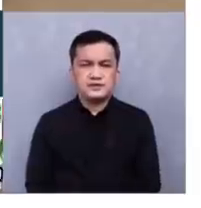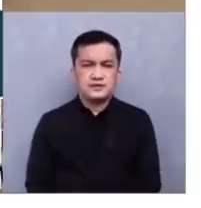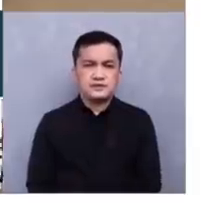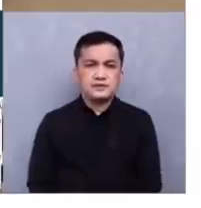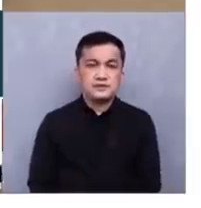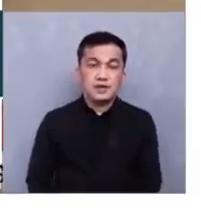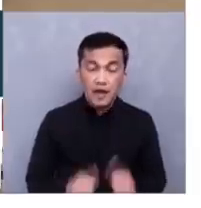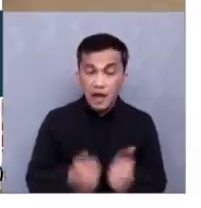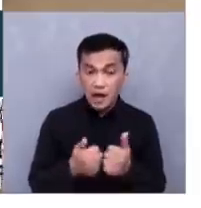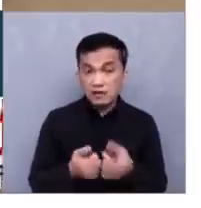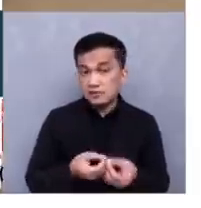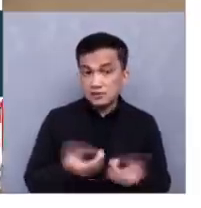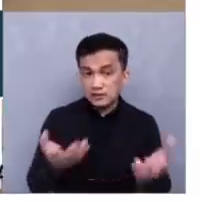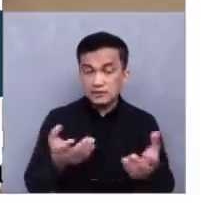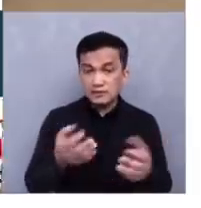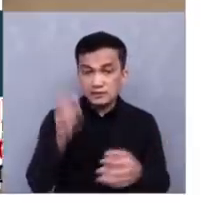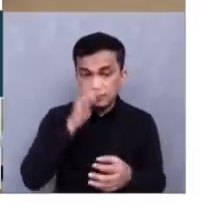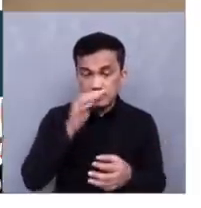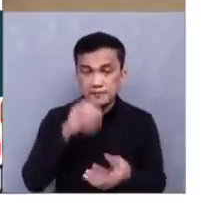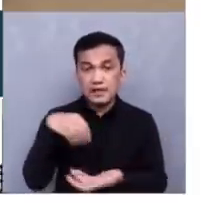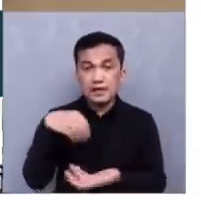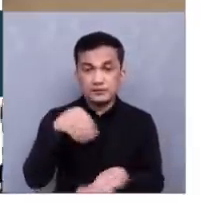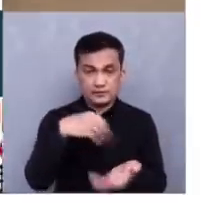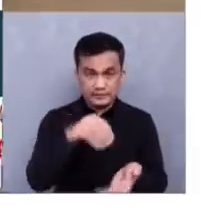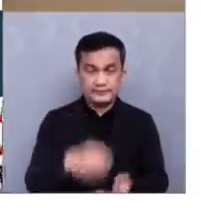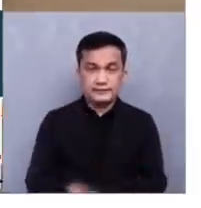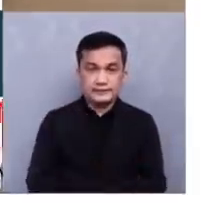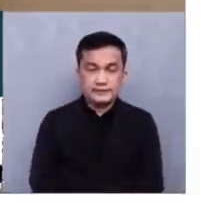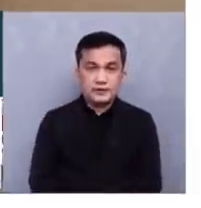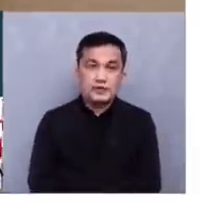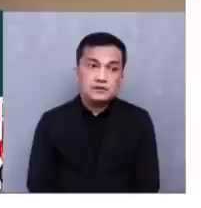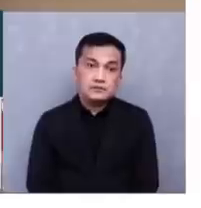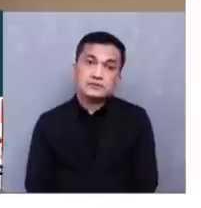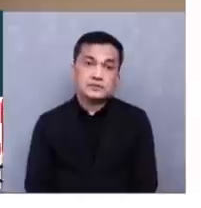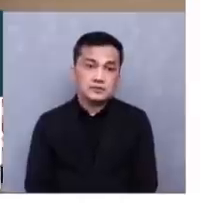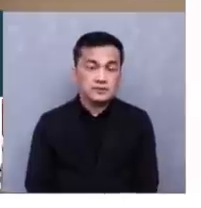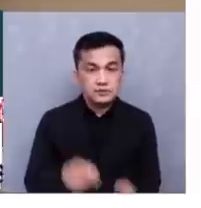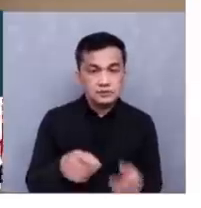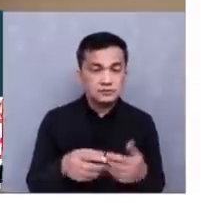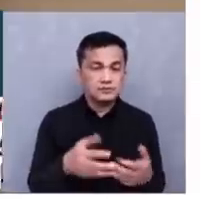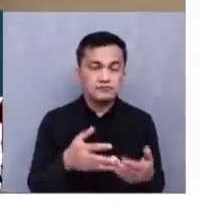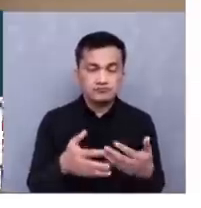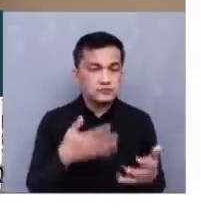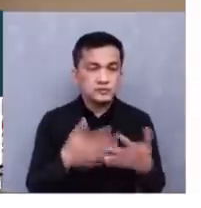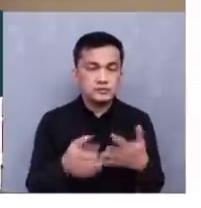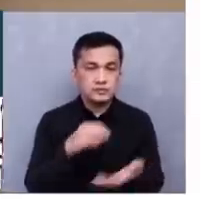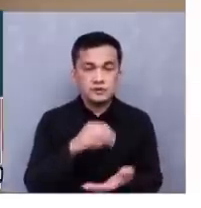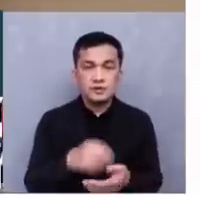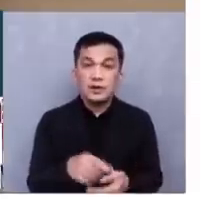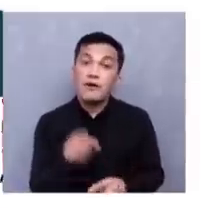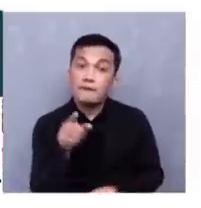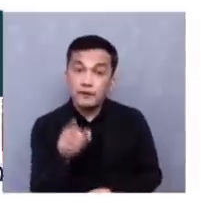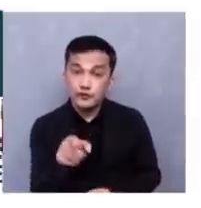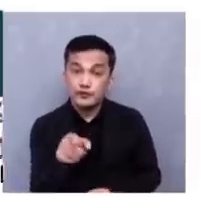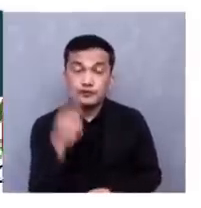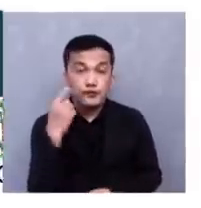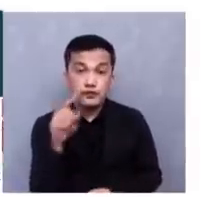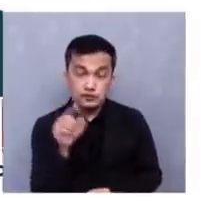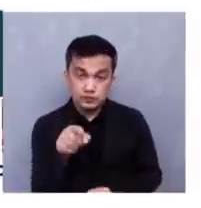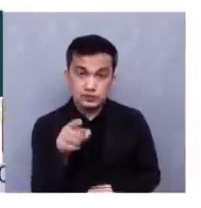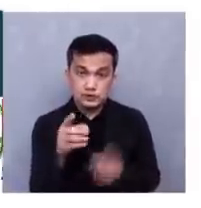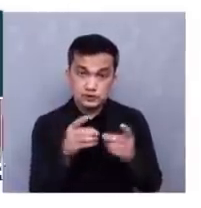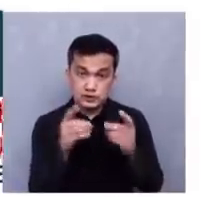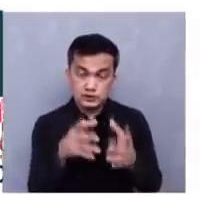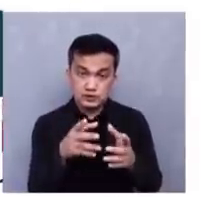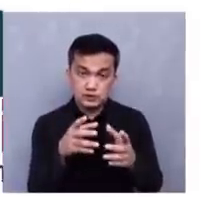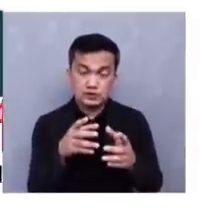the Filipinos the ayudas. So for you, 10 million Filipinos. For you, the directive of the president